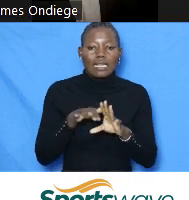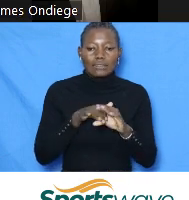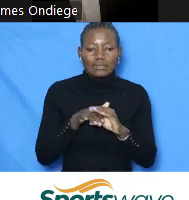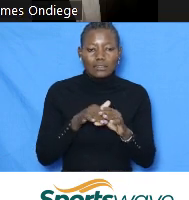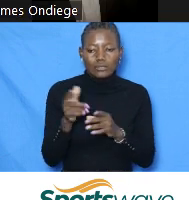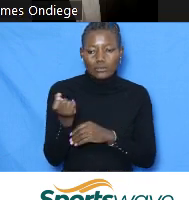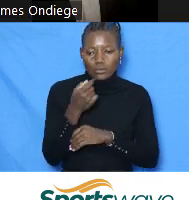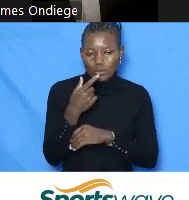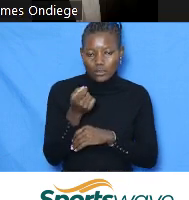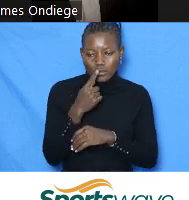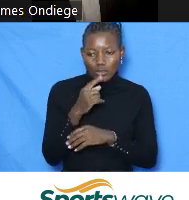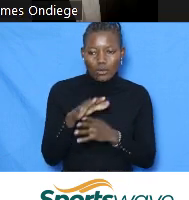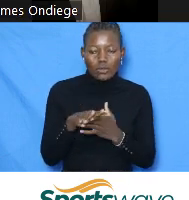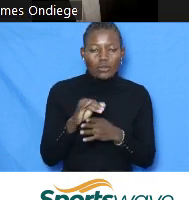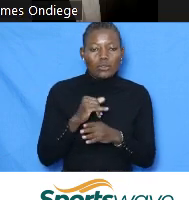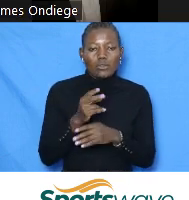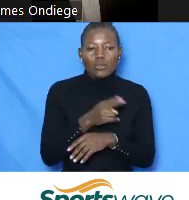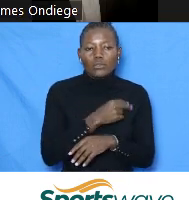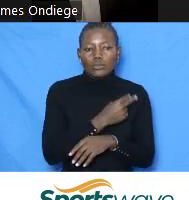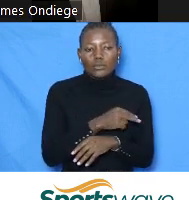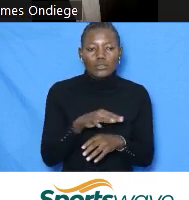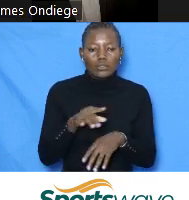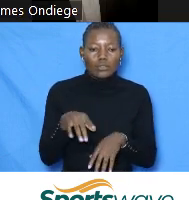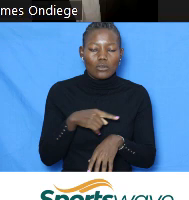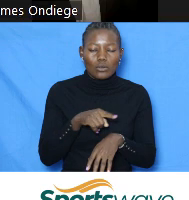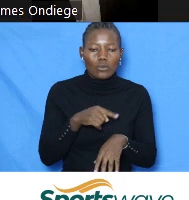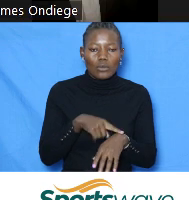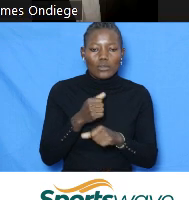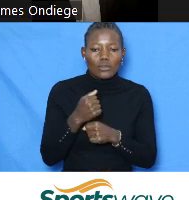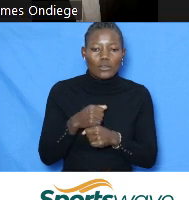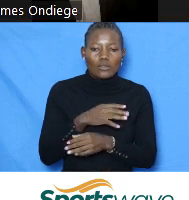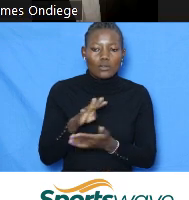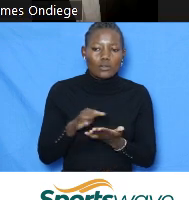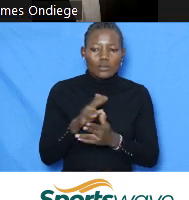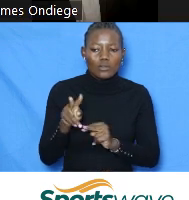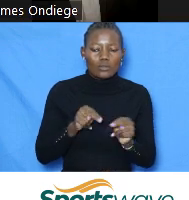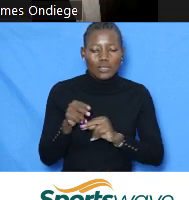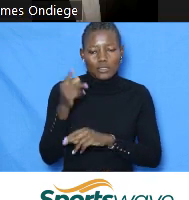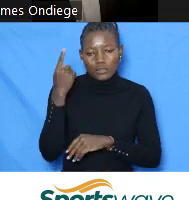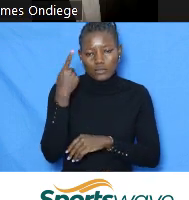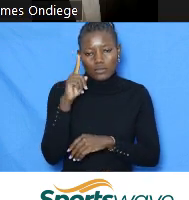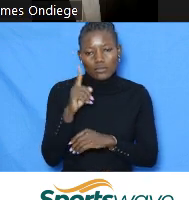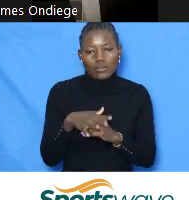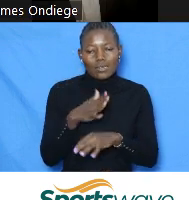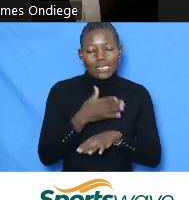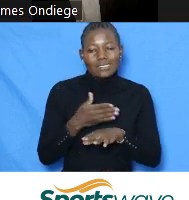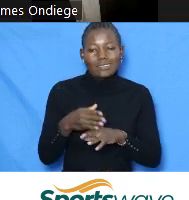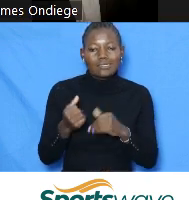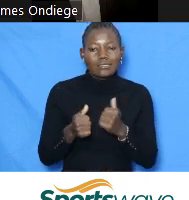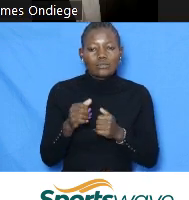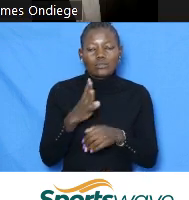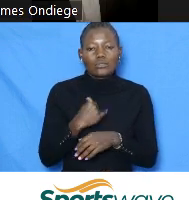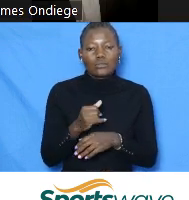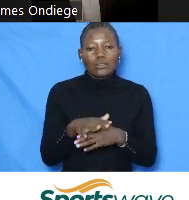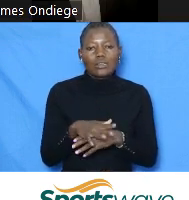aid cover on hospital. Now, the reason for that is now when we're doing definitive management for an acute injury that requires